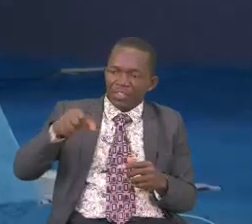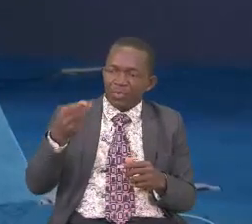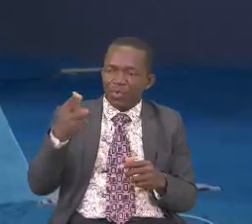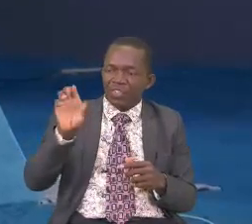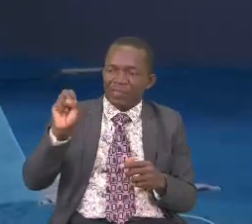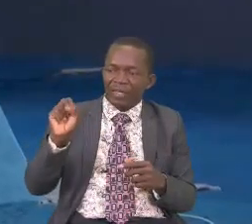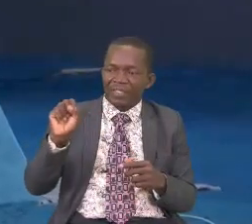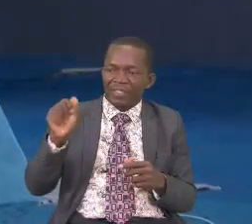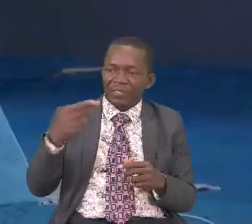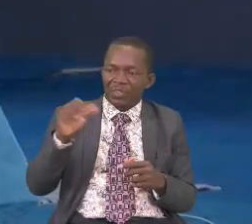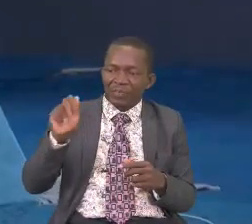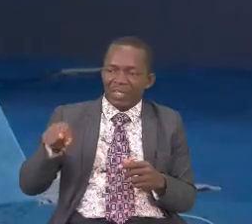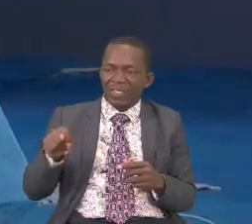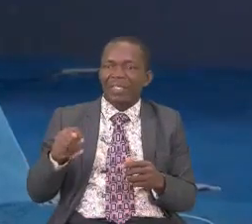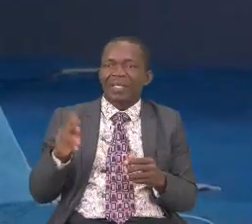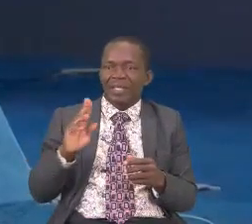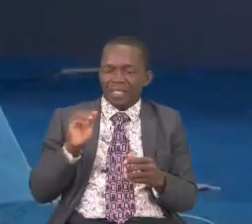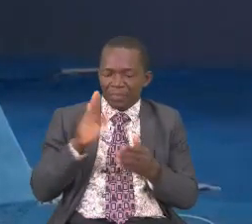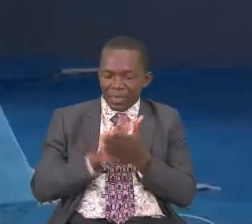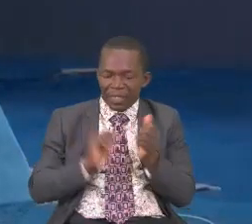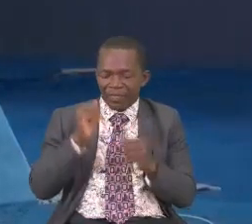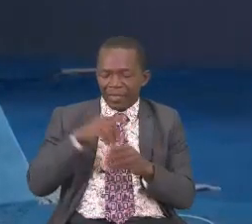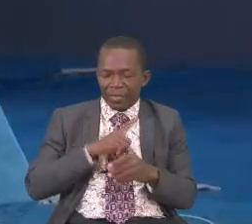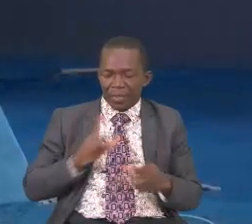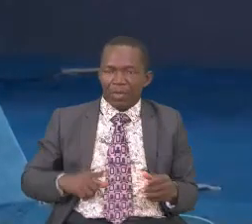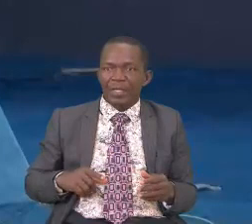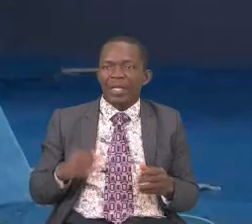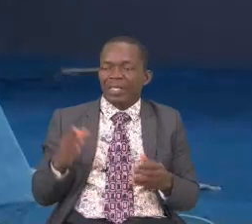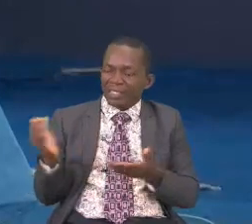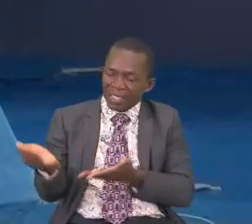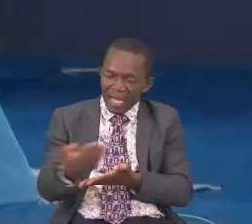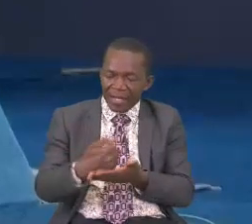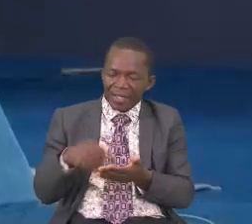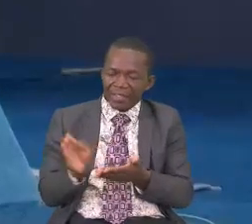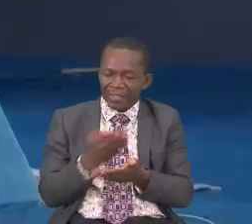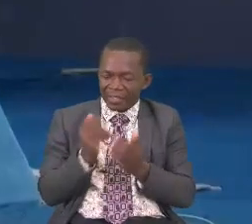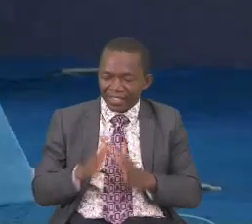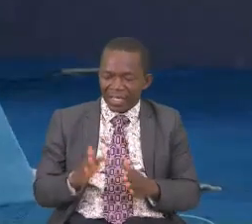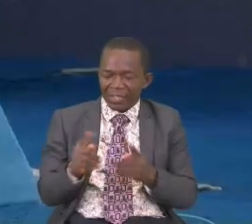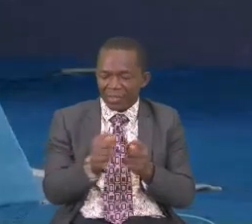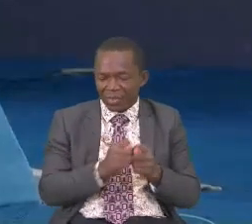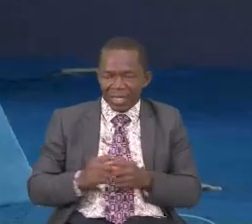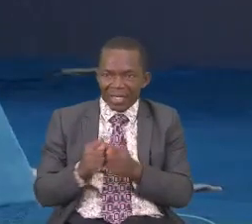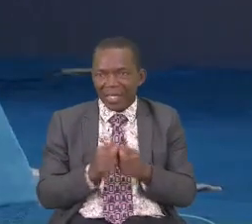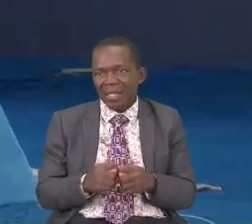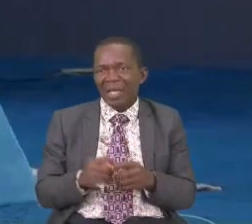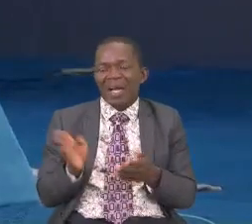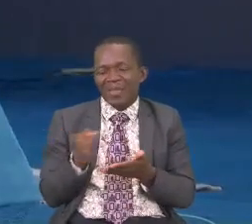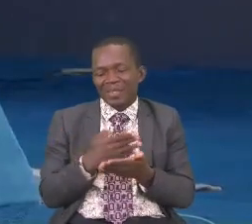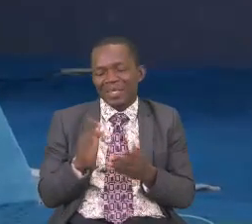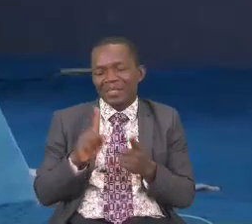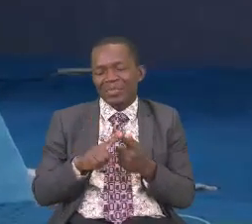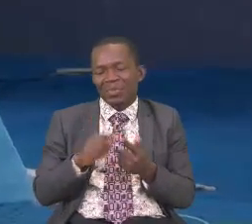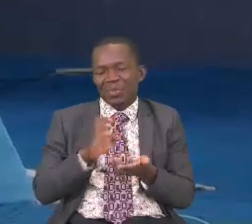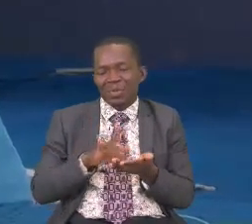you will prosper and you will conquer what did he do he got all those singers together and he sang to the glory of God